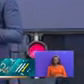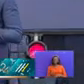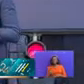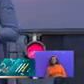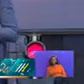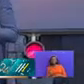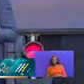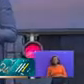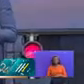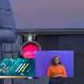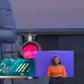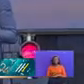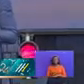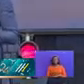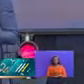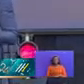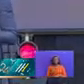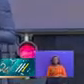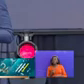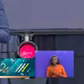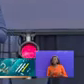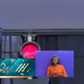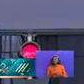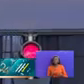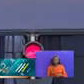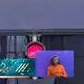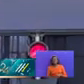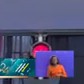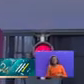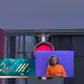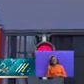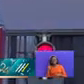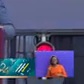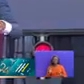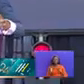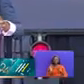because what I discovered is that the world is becoming more